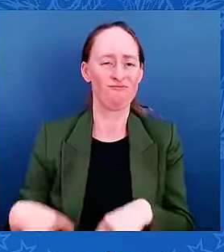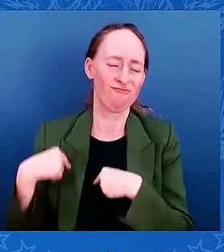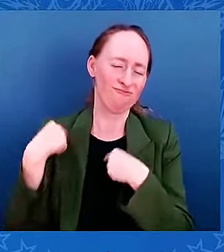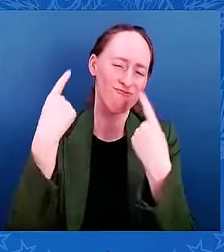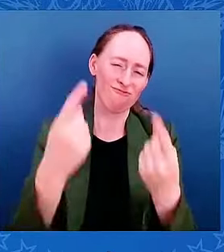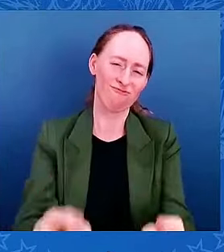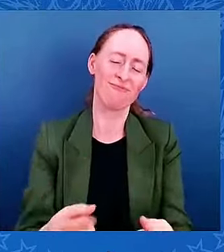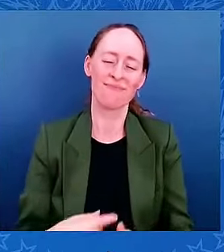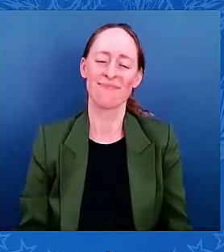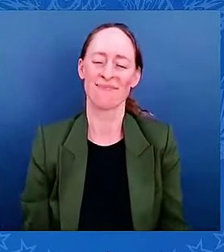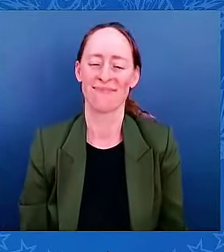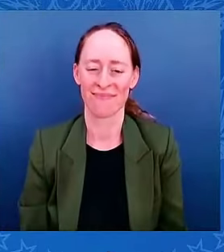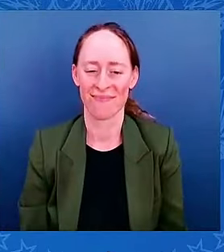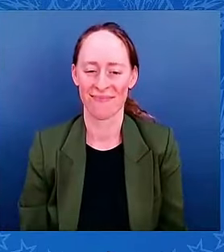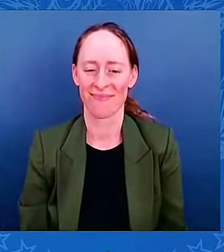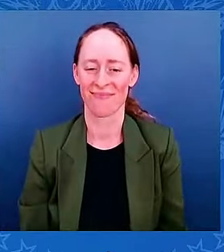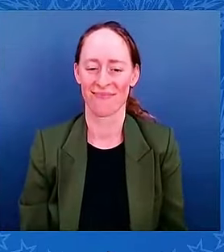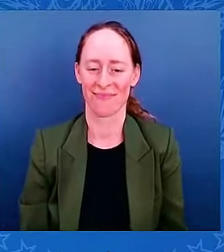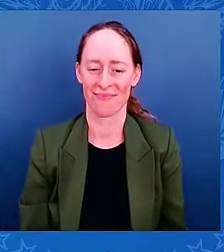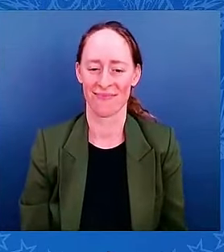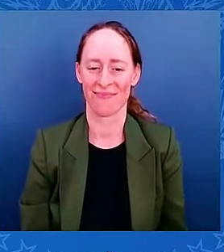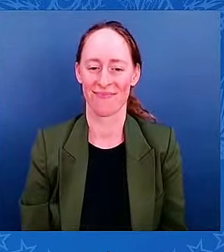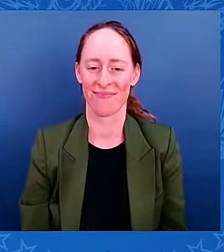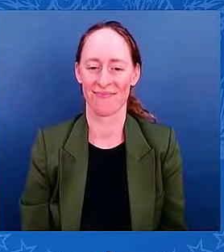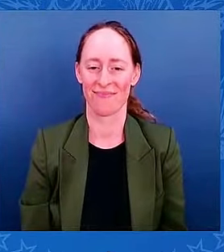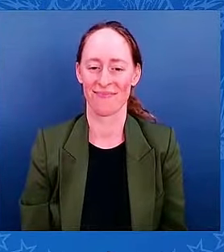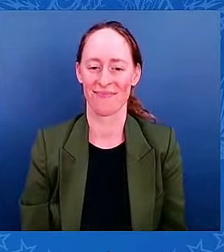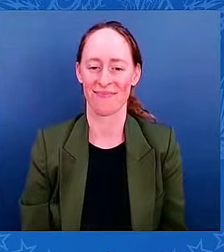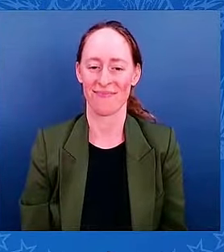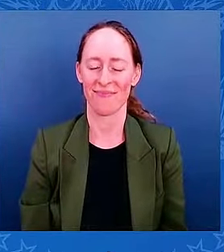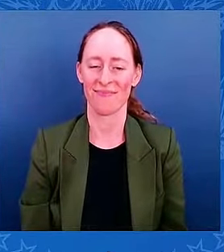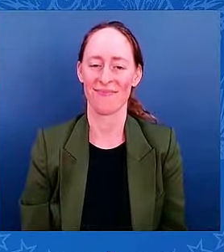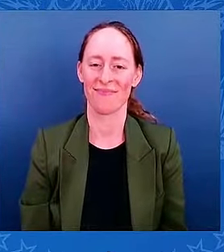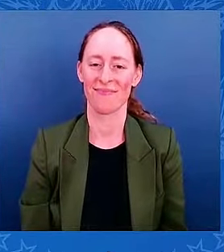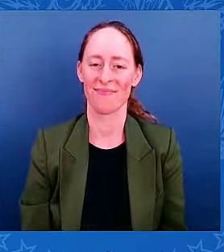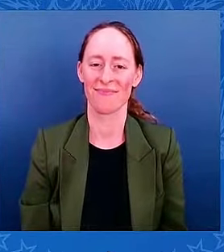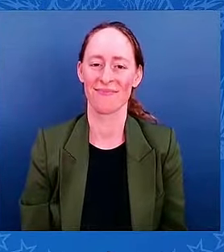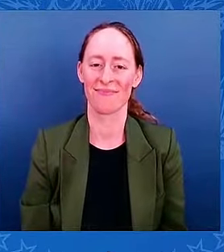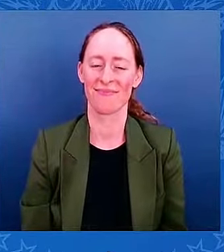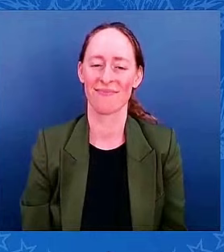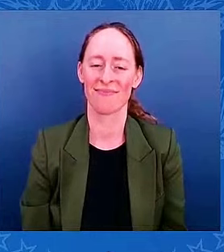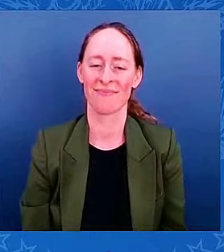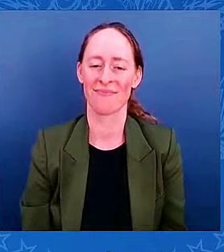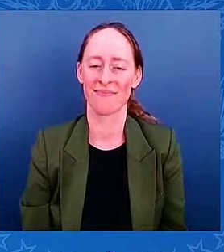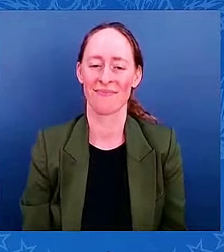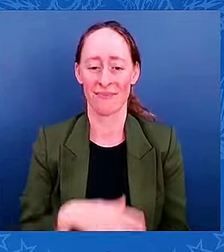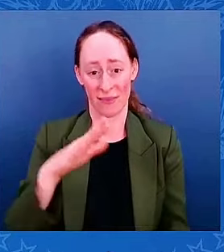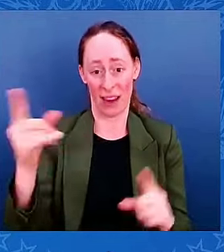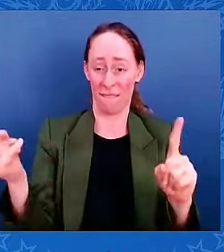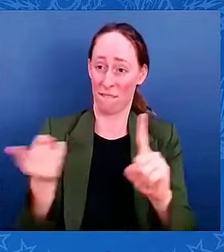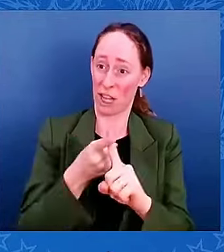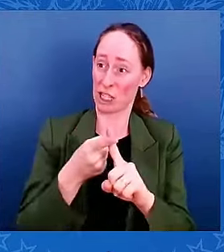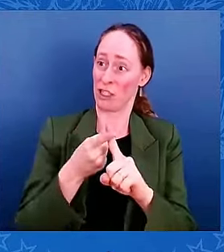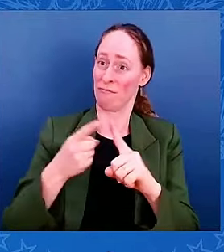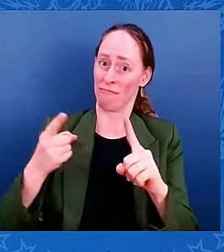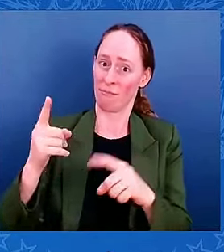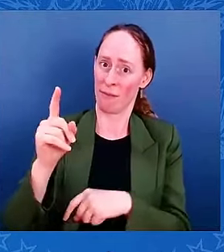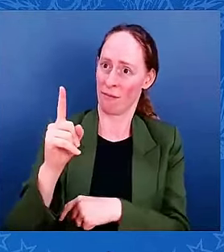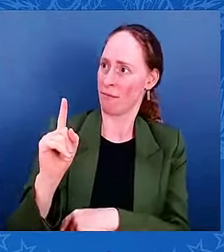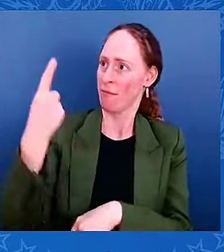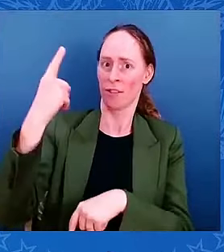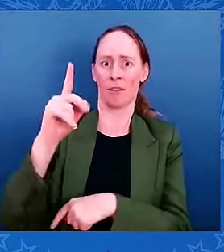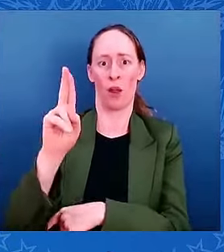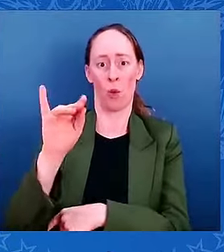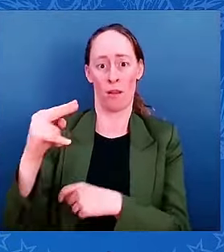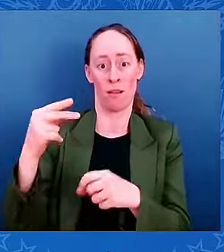Not that it matters to you, but it matters a hell of a lot to me. The first union that ever endorsed me as a 29-year-old kid. When I got elected, I wasn't old enough to